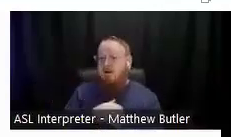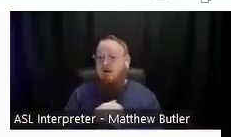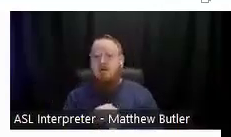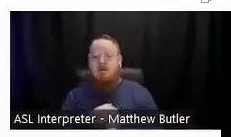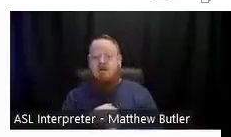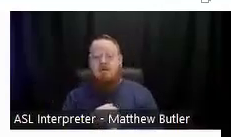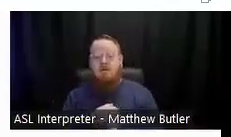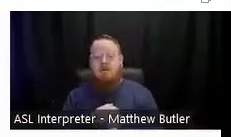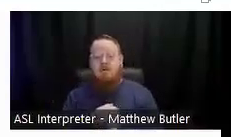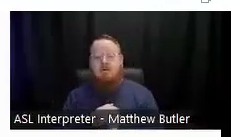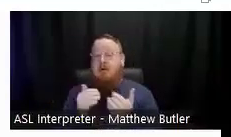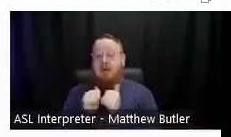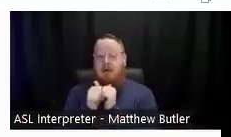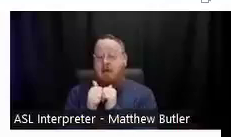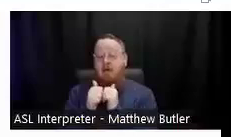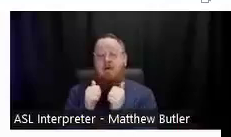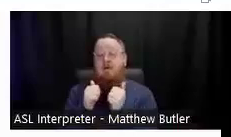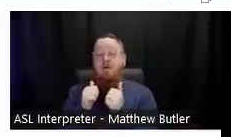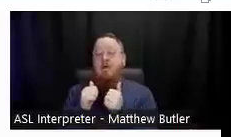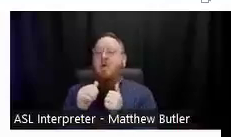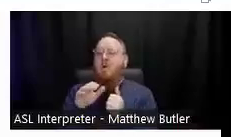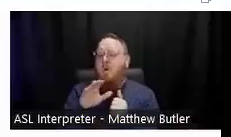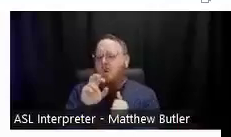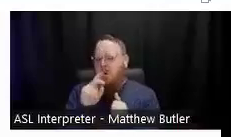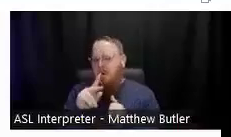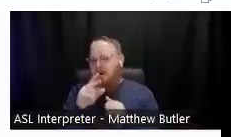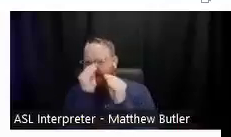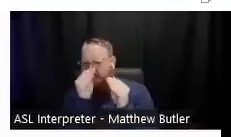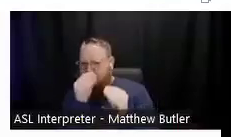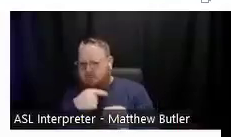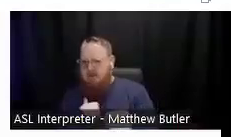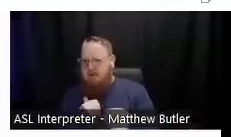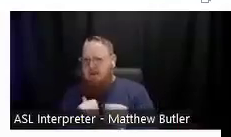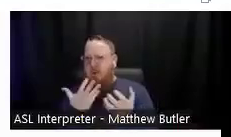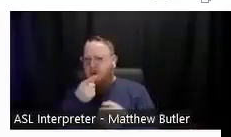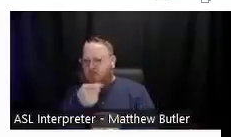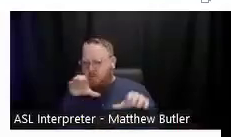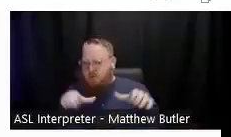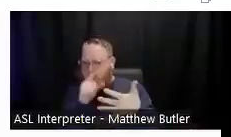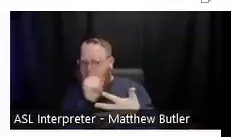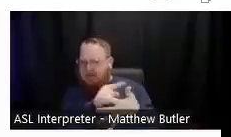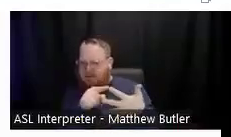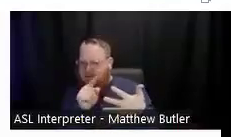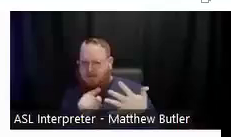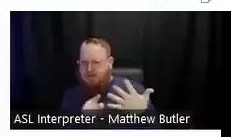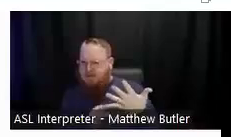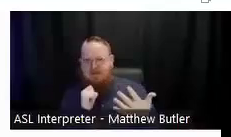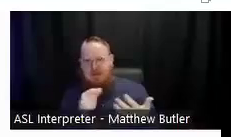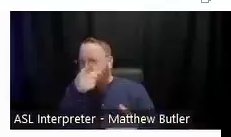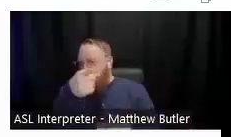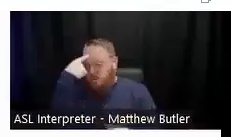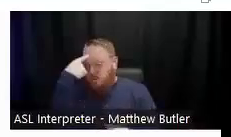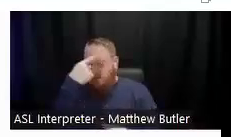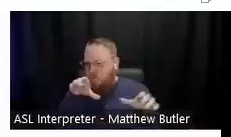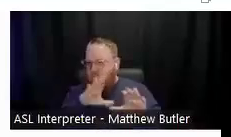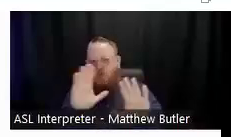with doing what you want them to do instead of what they think should be done? So making sure